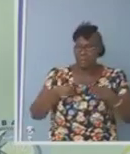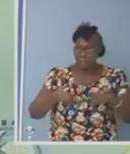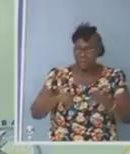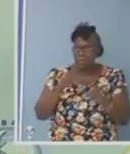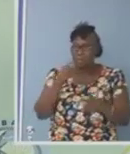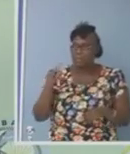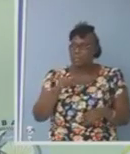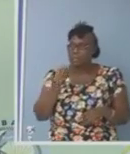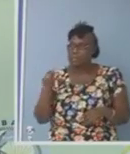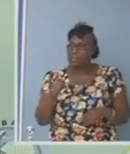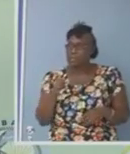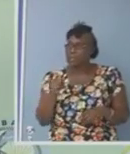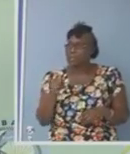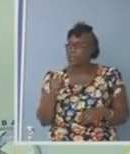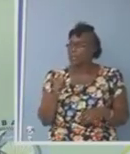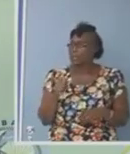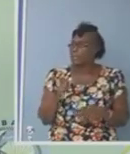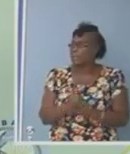Tuesday, and